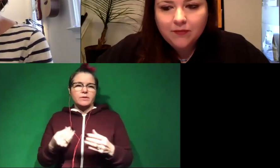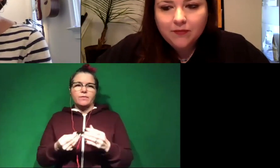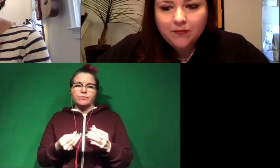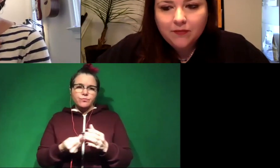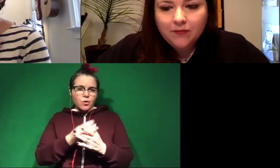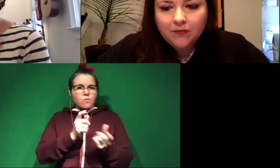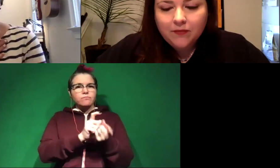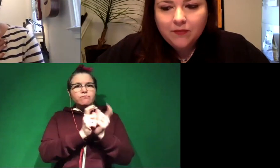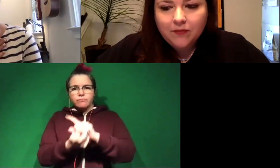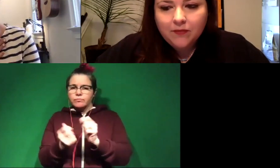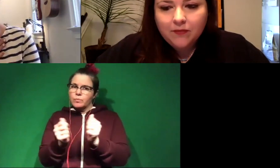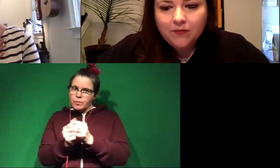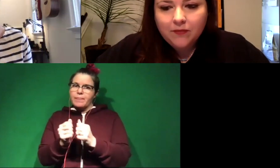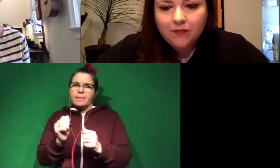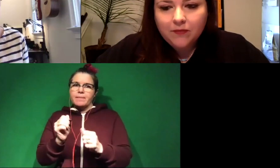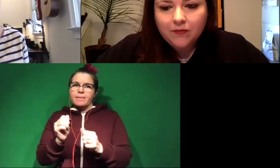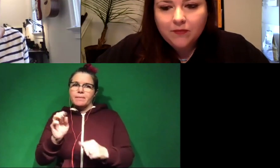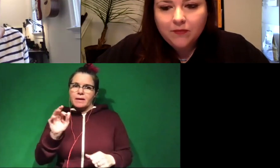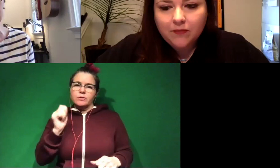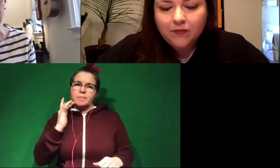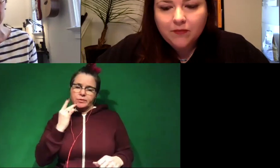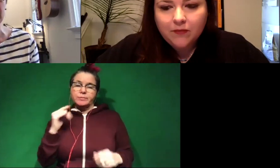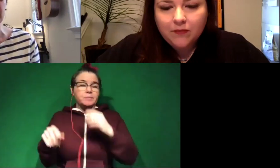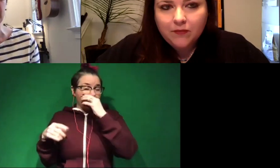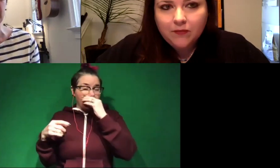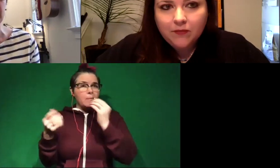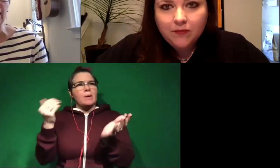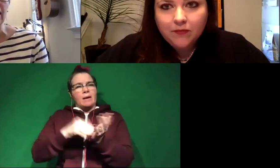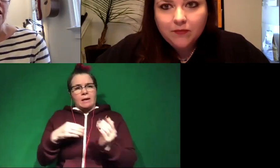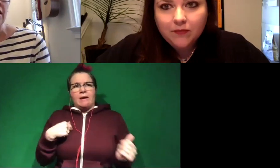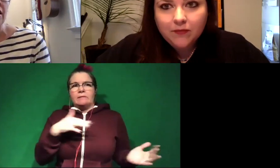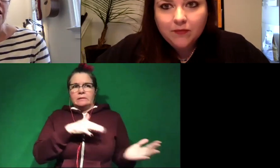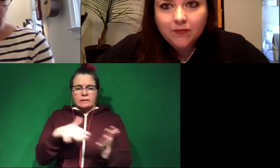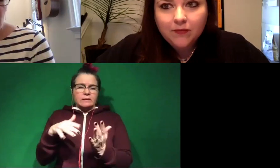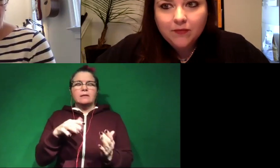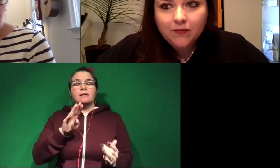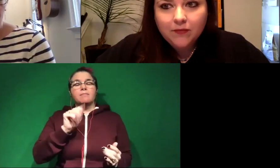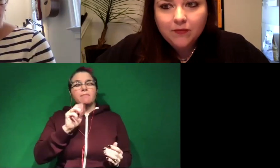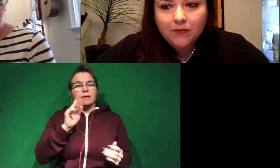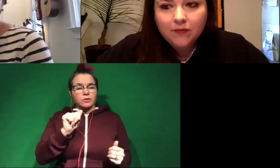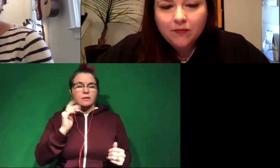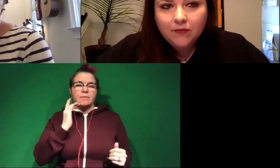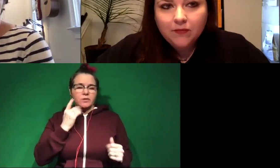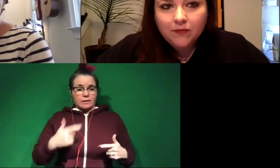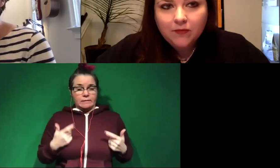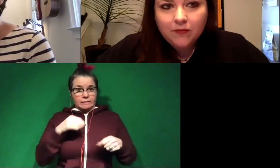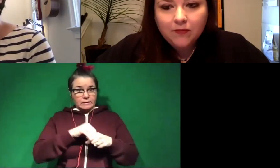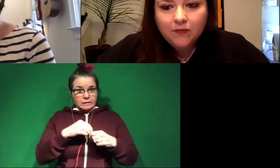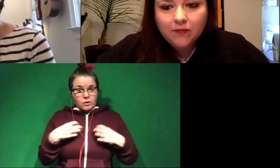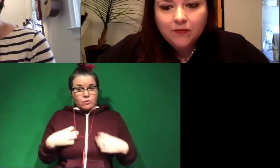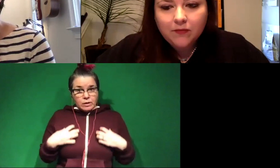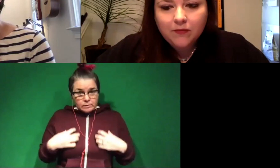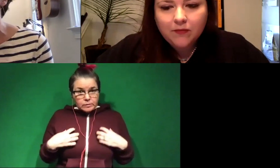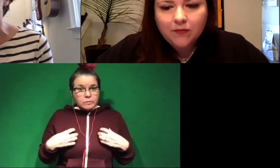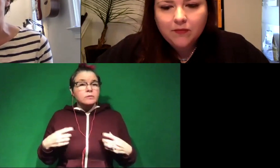bacteria. And the things that so over the years, I've studied bacteria that live in your respiratory tract, in